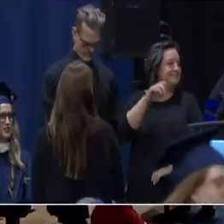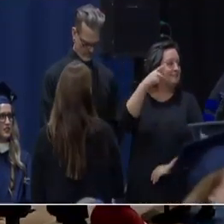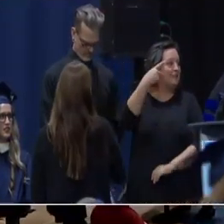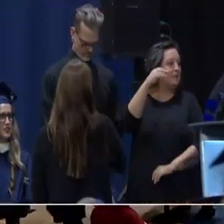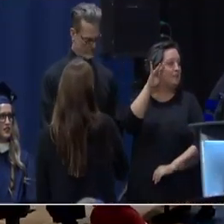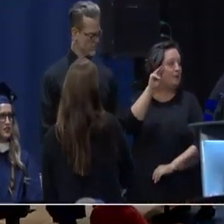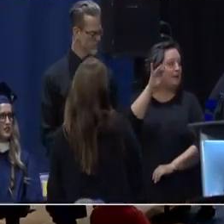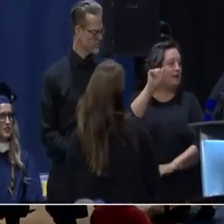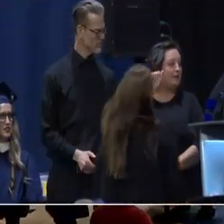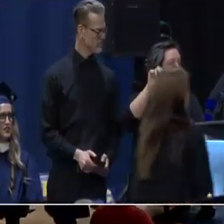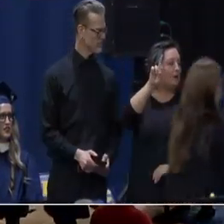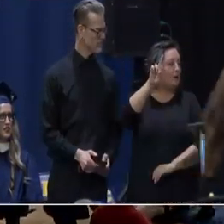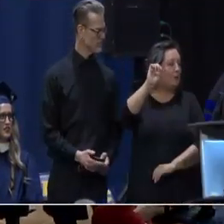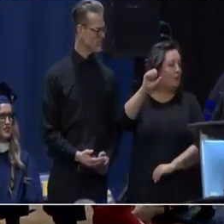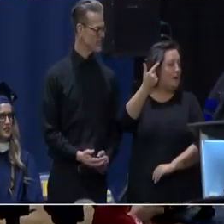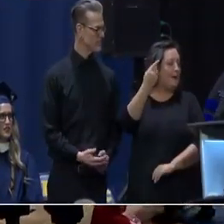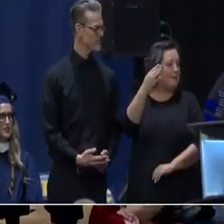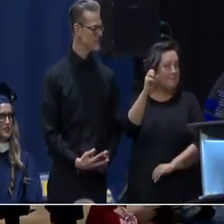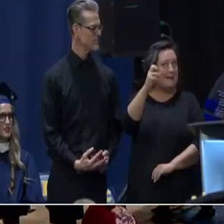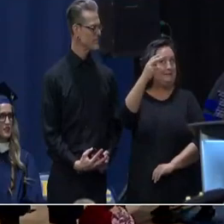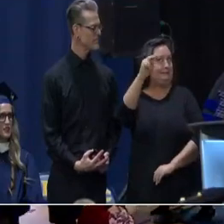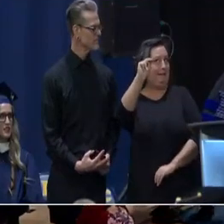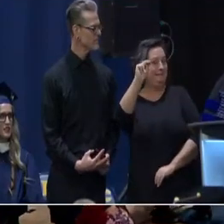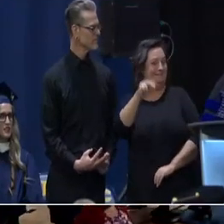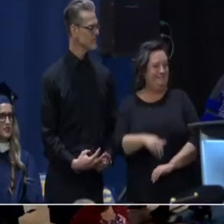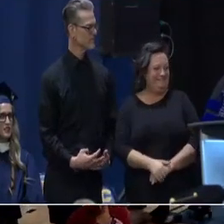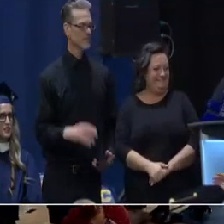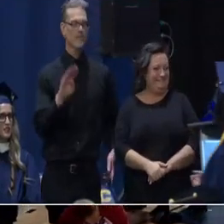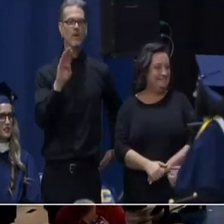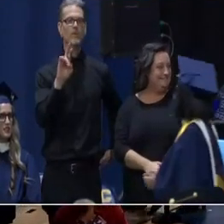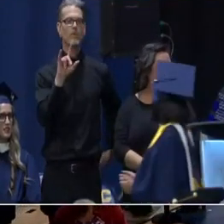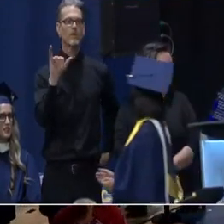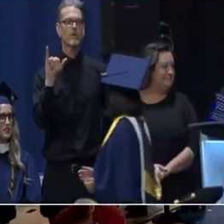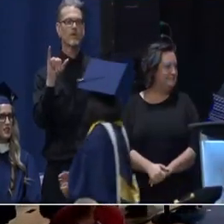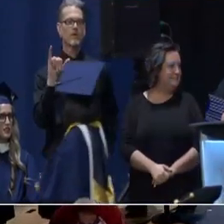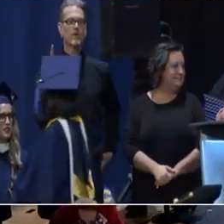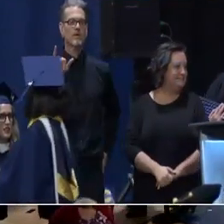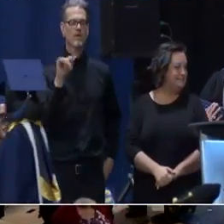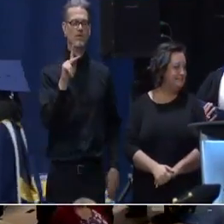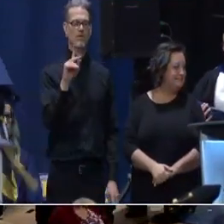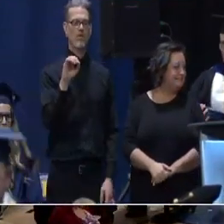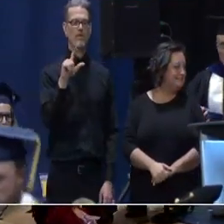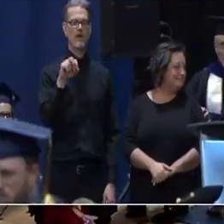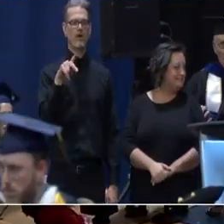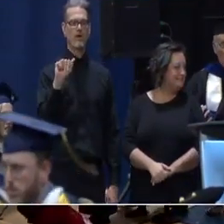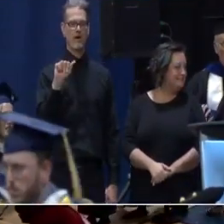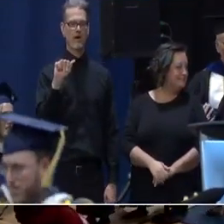Parima Reguentan. Brittany Popelka.